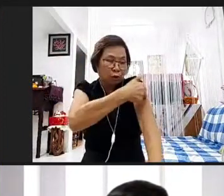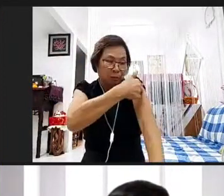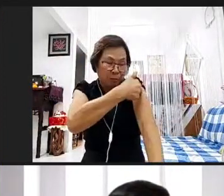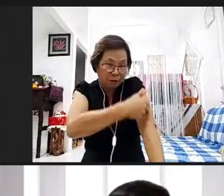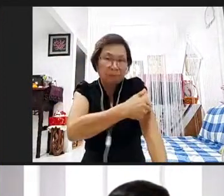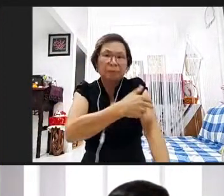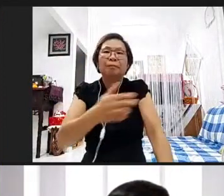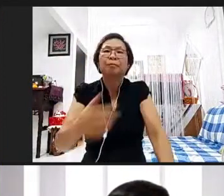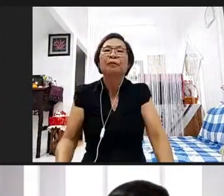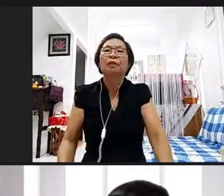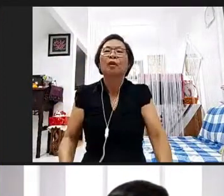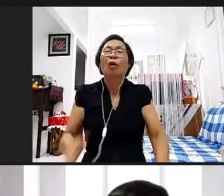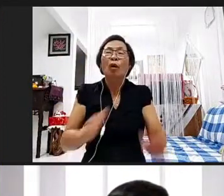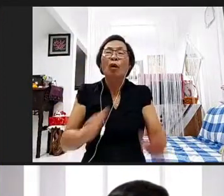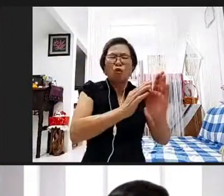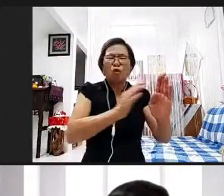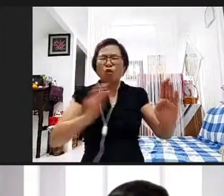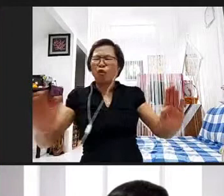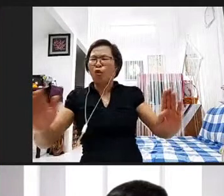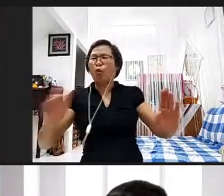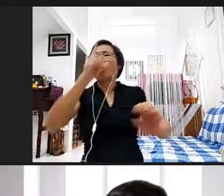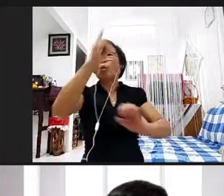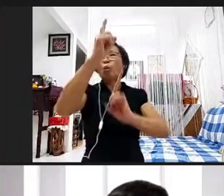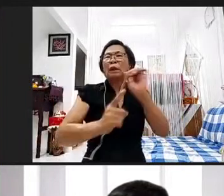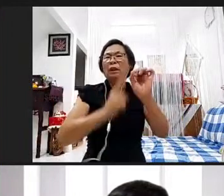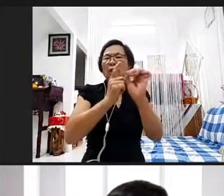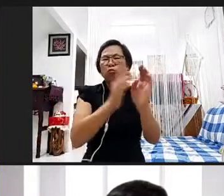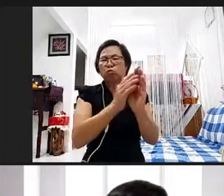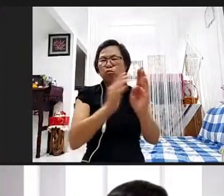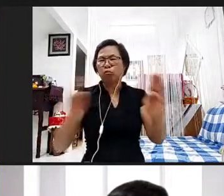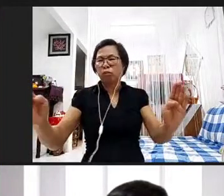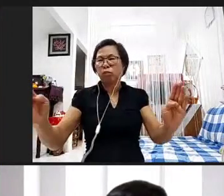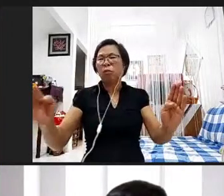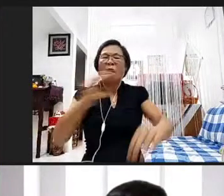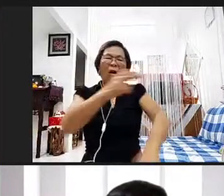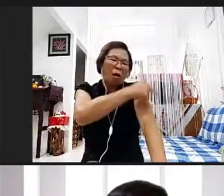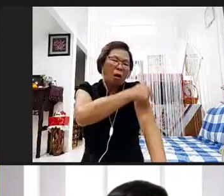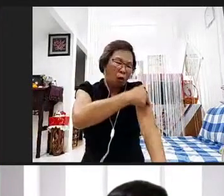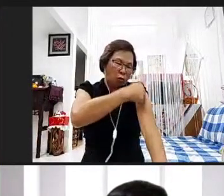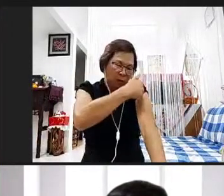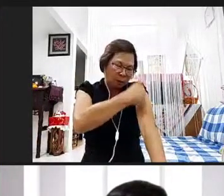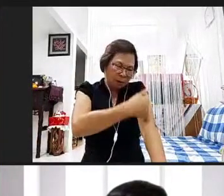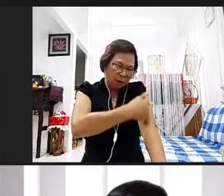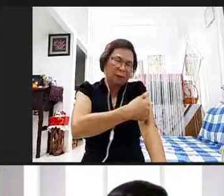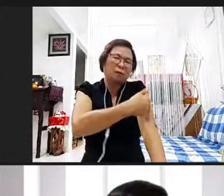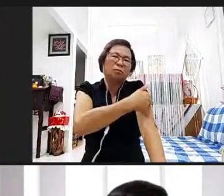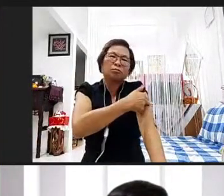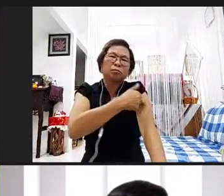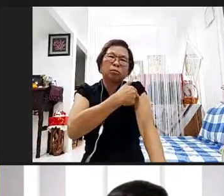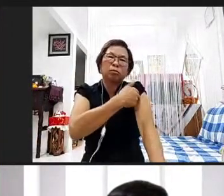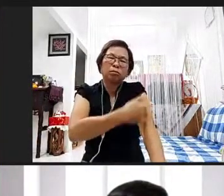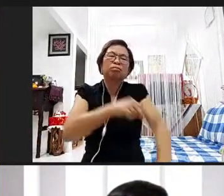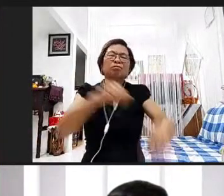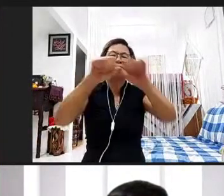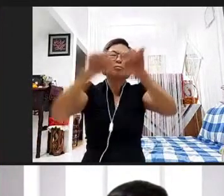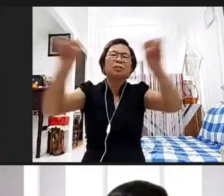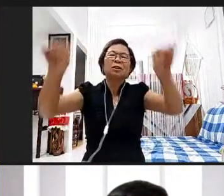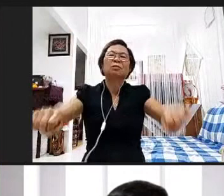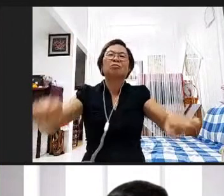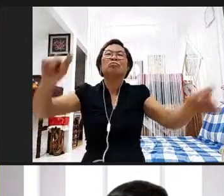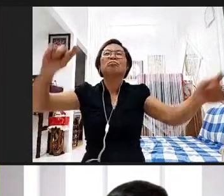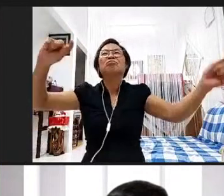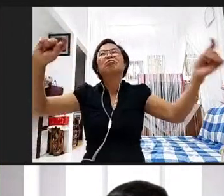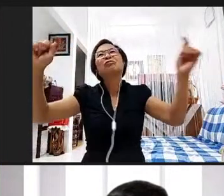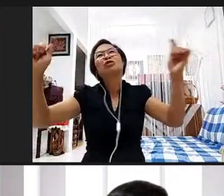Over the one whole year, the hospital system has changed tremendously.